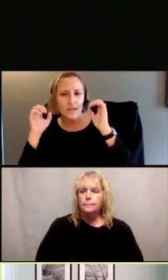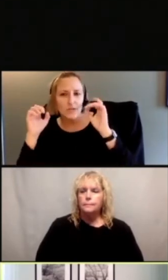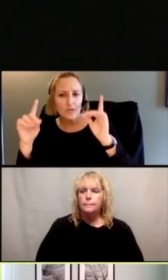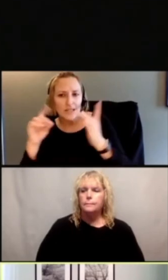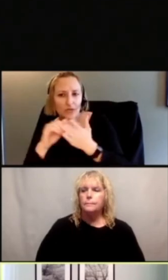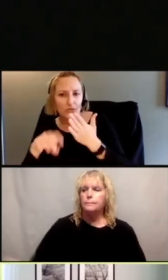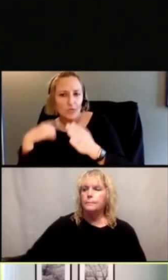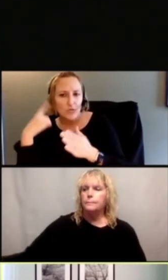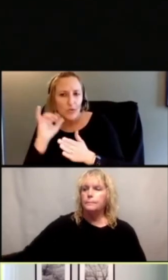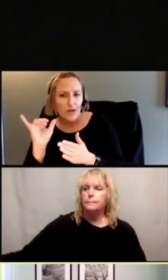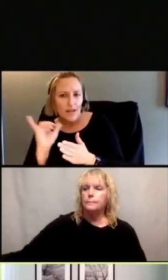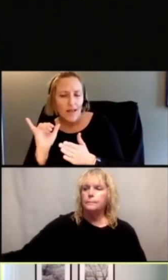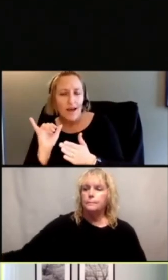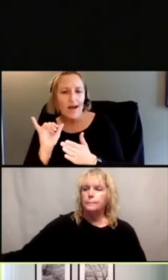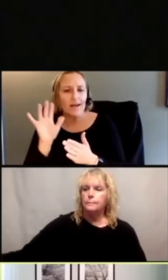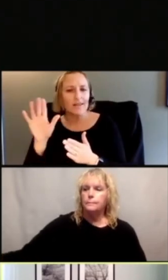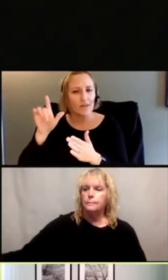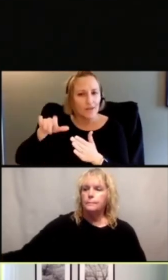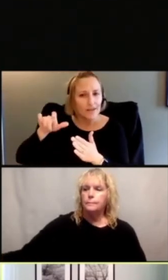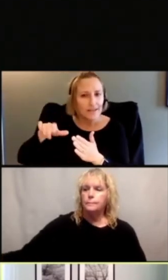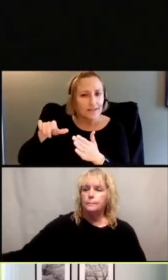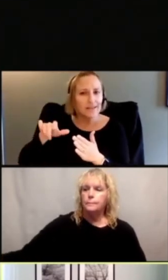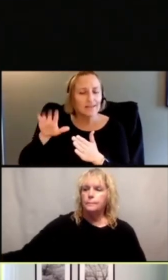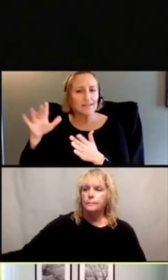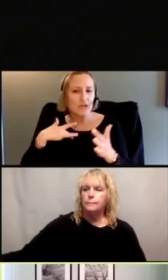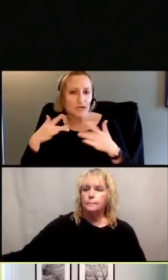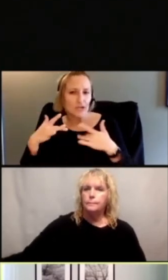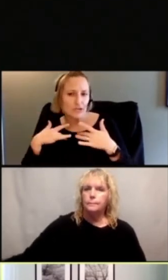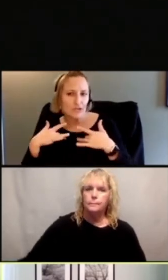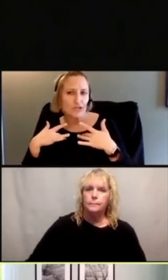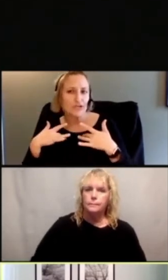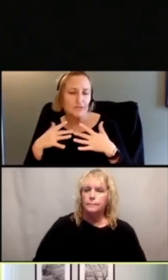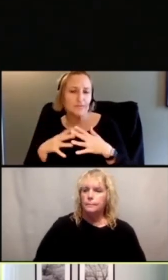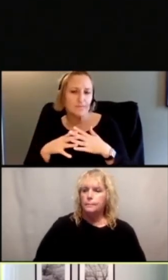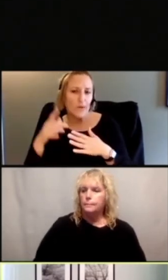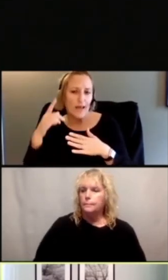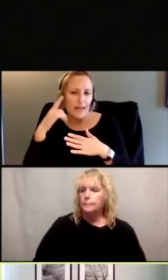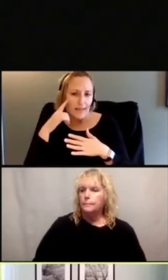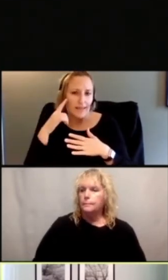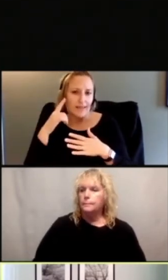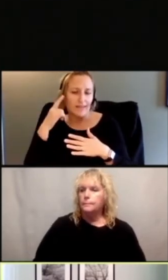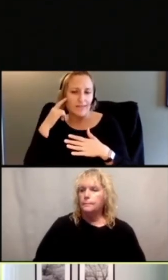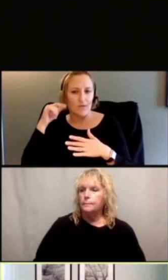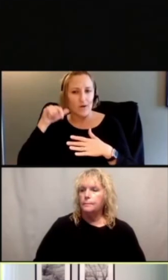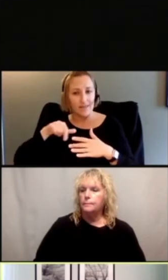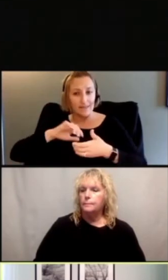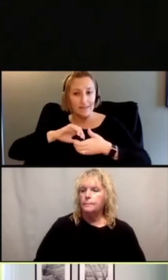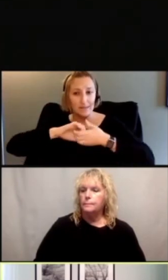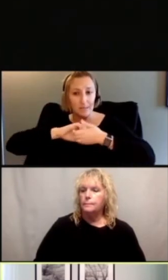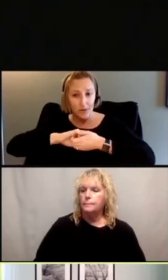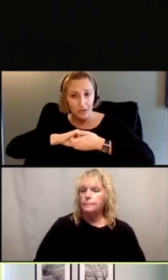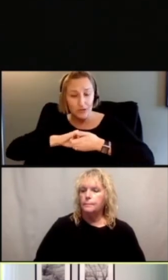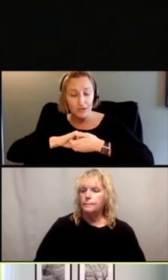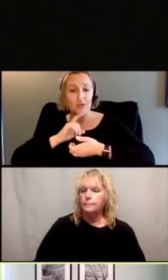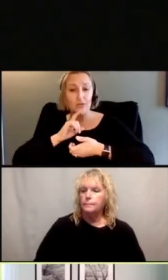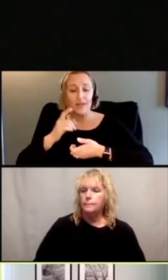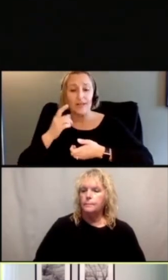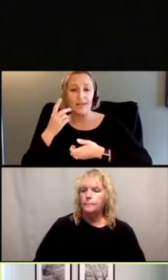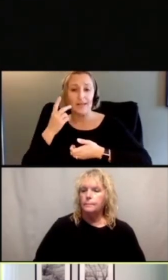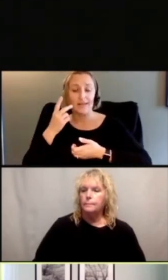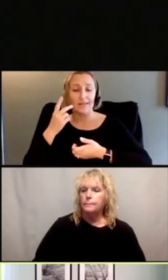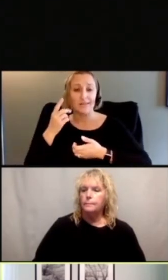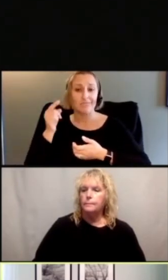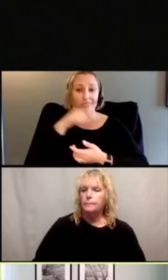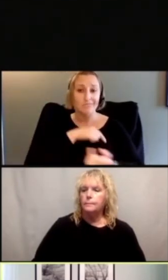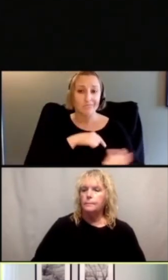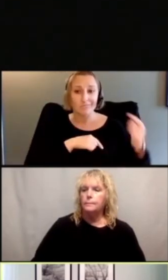student looks like, what their needs are, what their concerns are. So I think for this partnership, it's really two ways. And